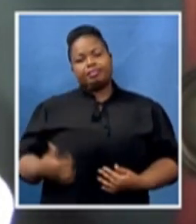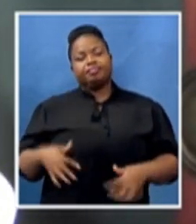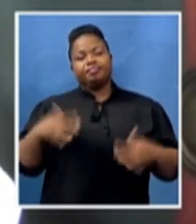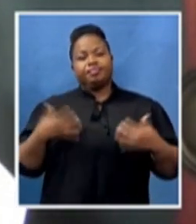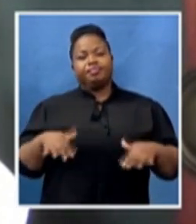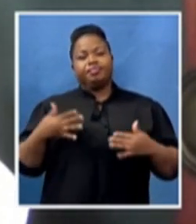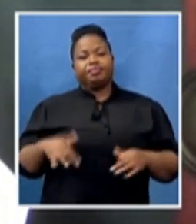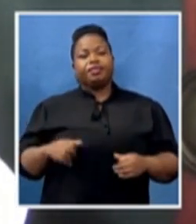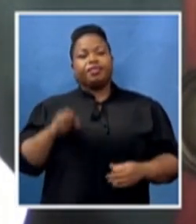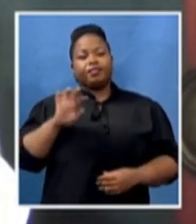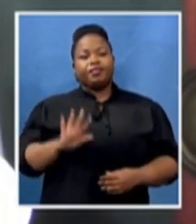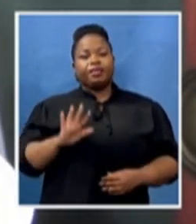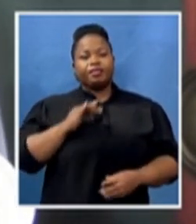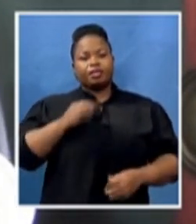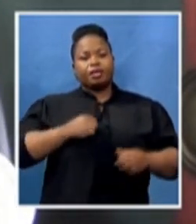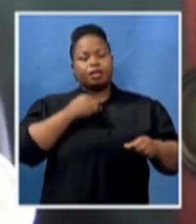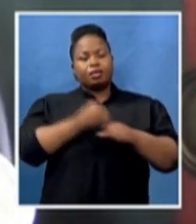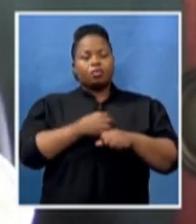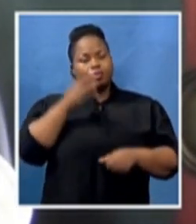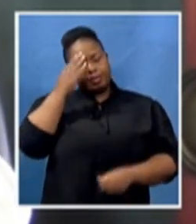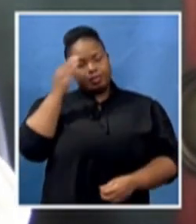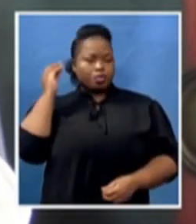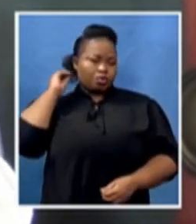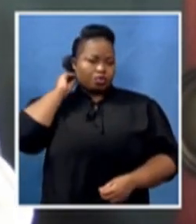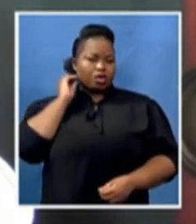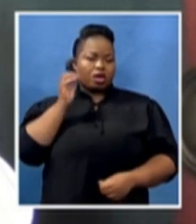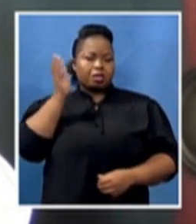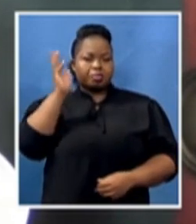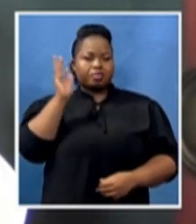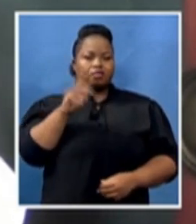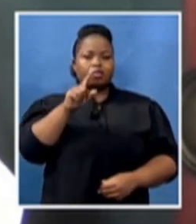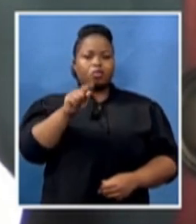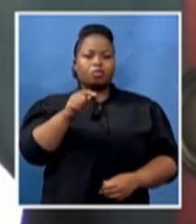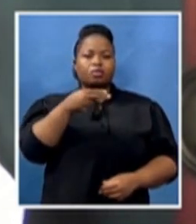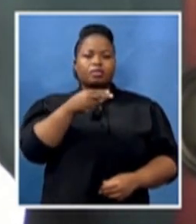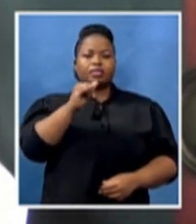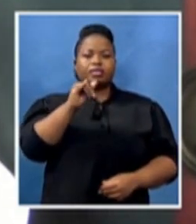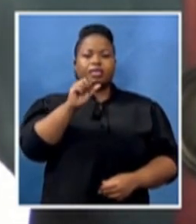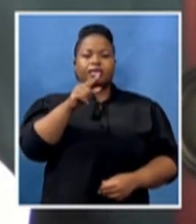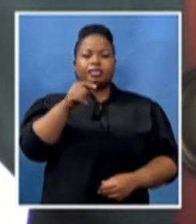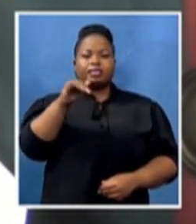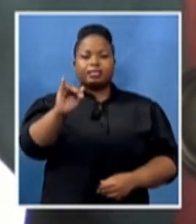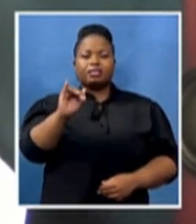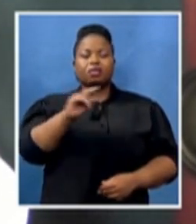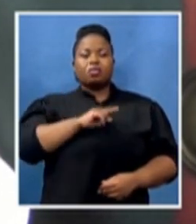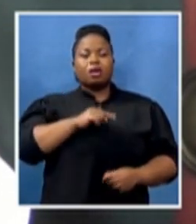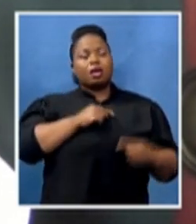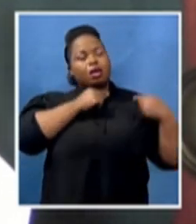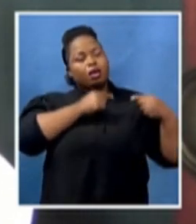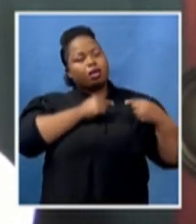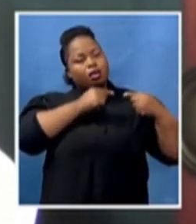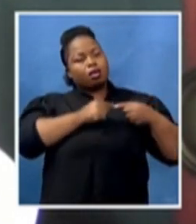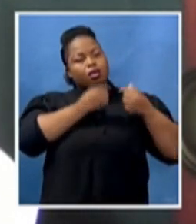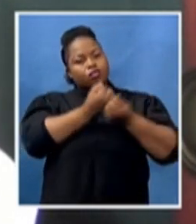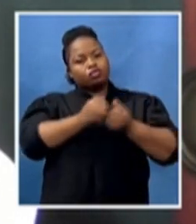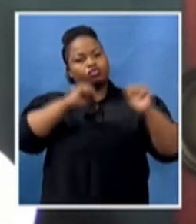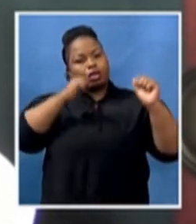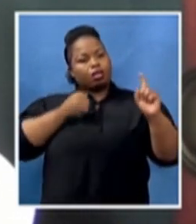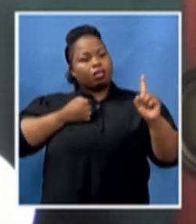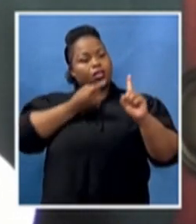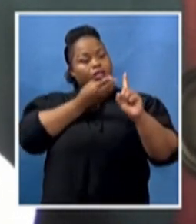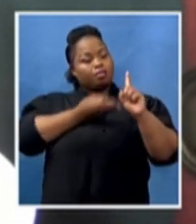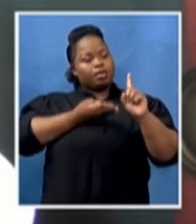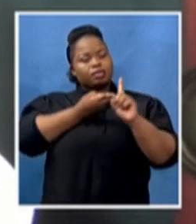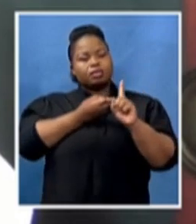Lecture, named for a hero of the liberation struggle. In this month of June, 44 years ago,